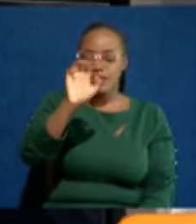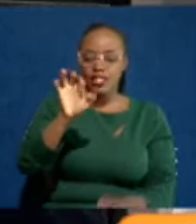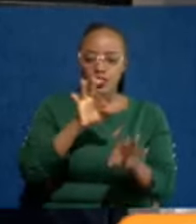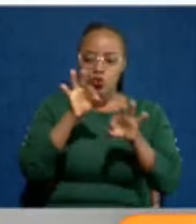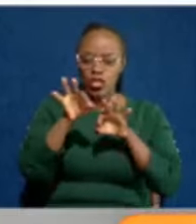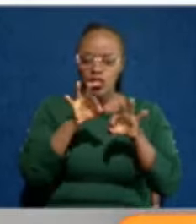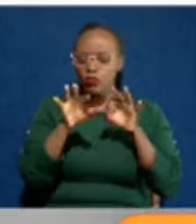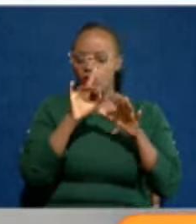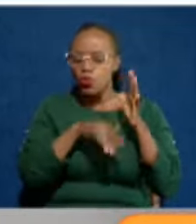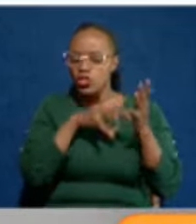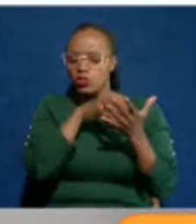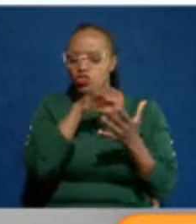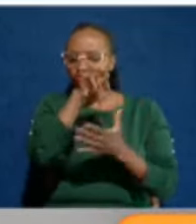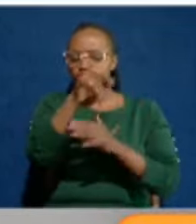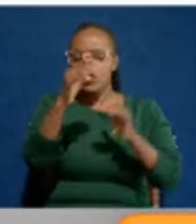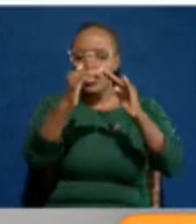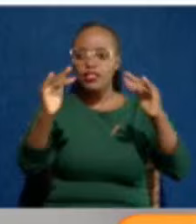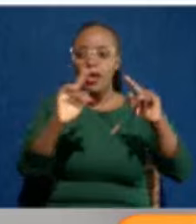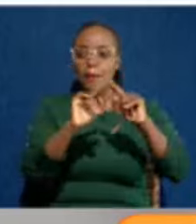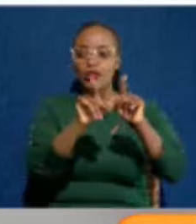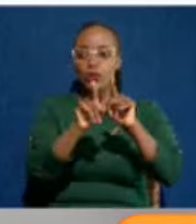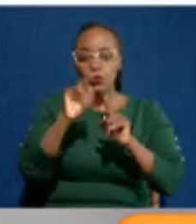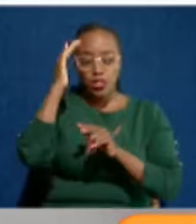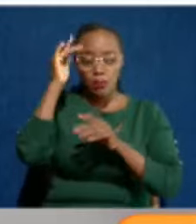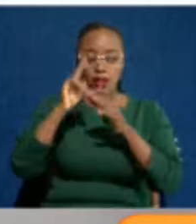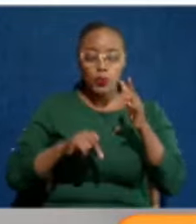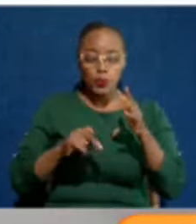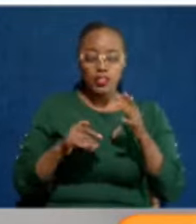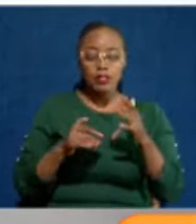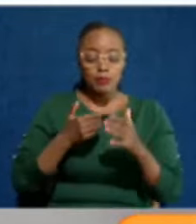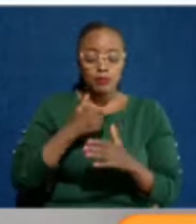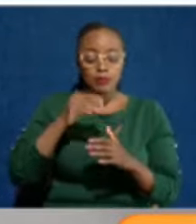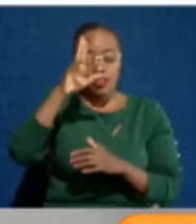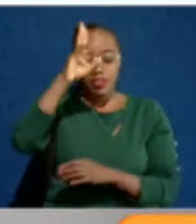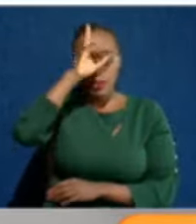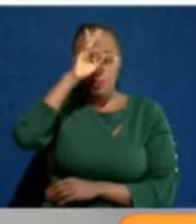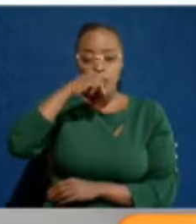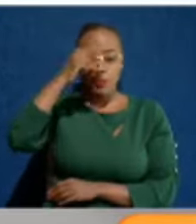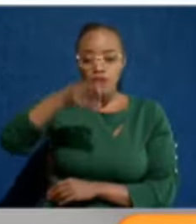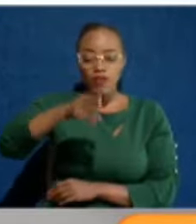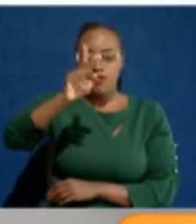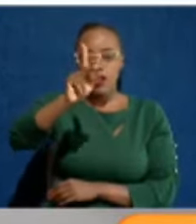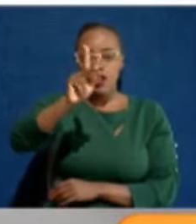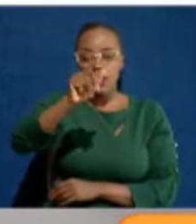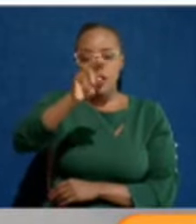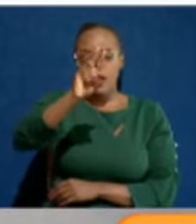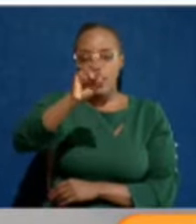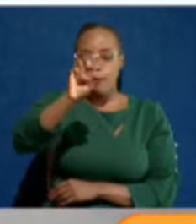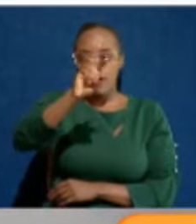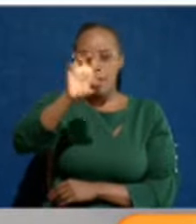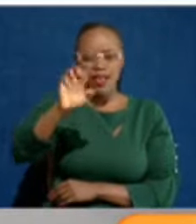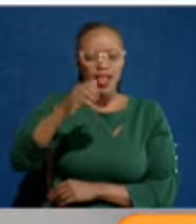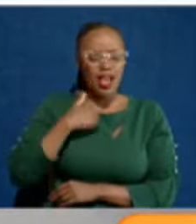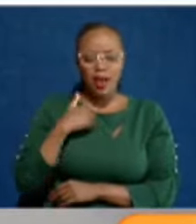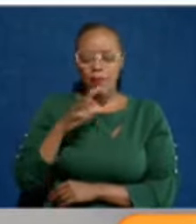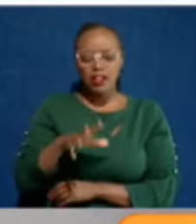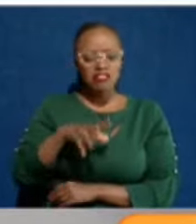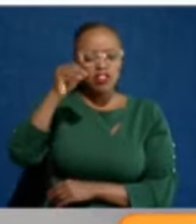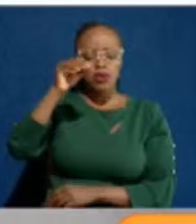what the situation is like there. But it's also a reminder that, you know, the police who shot at the Kameme journalist, Wanjeri, have still not been